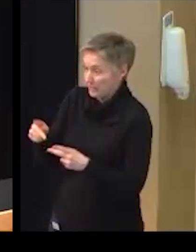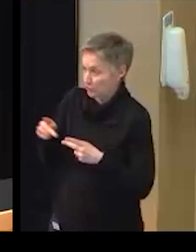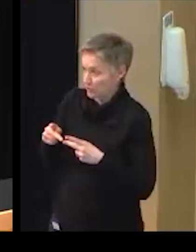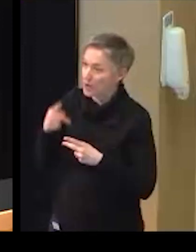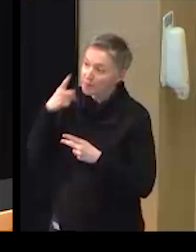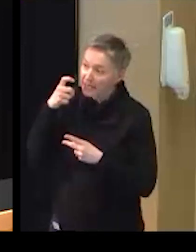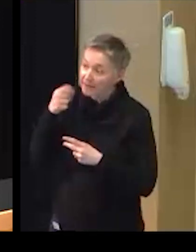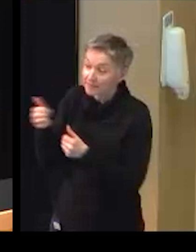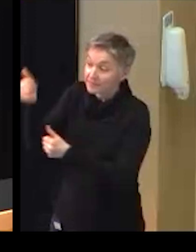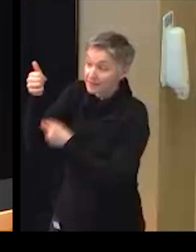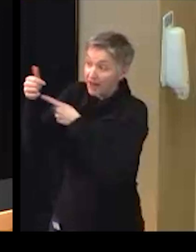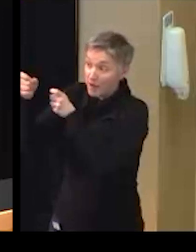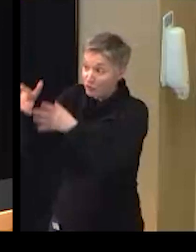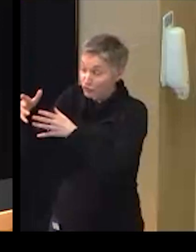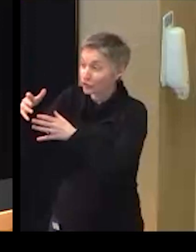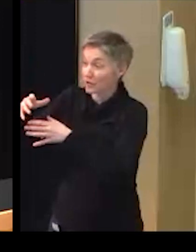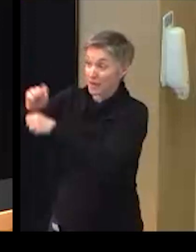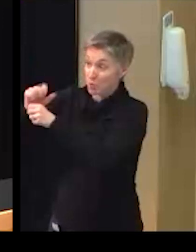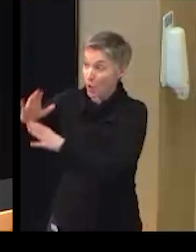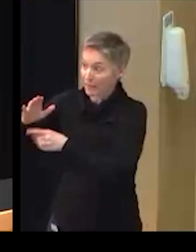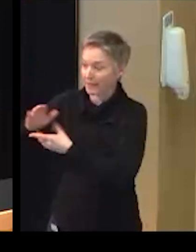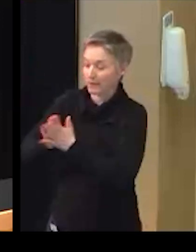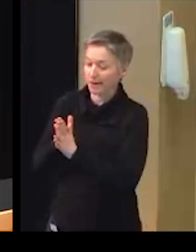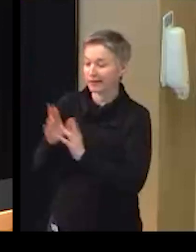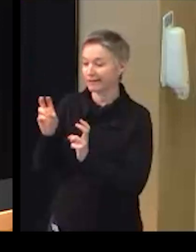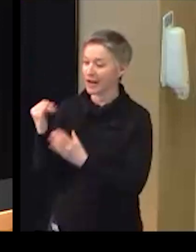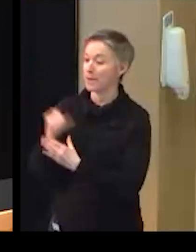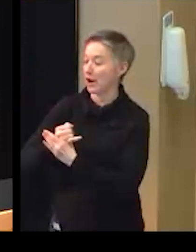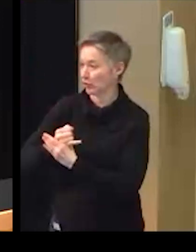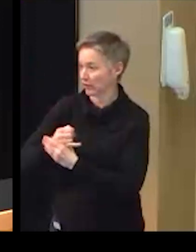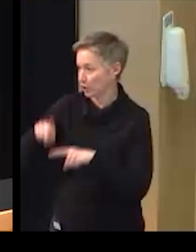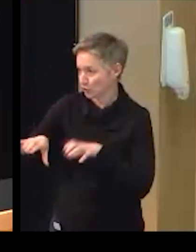because the employee himself was becoming impaired.